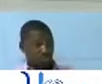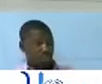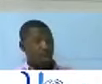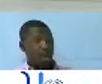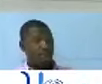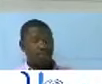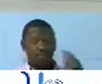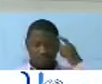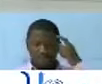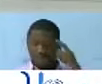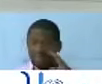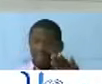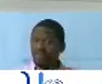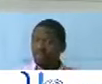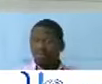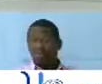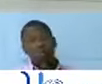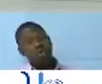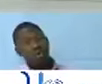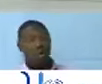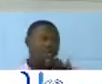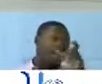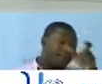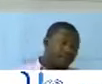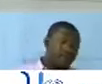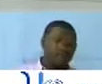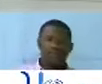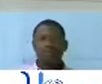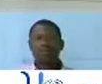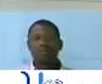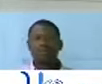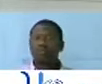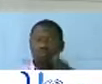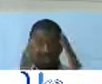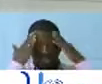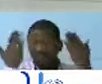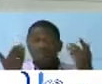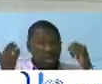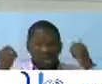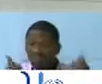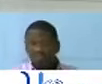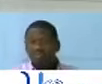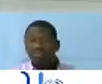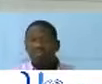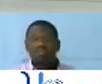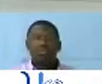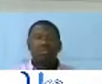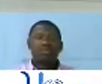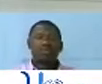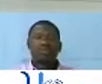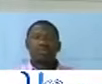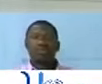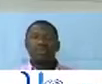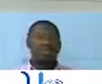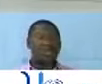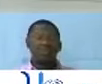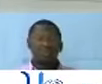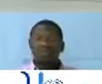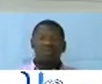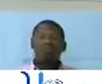don't understand. It could be anybody. I'm like, what is going on? Comme ni la ya nak jamono bo bu ko gis ye da ngay fonde yow